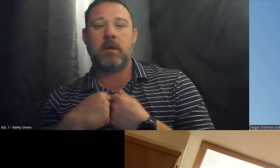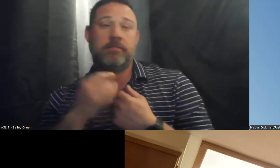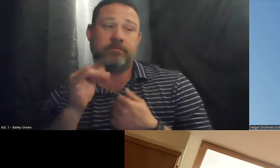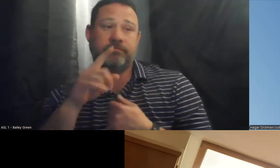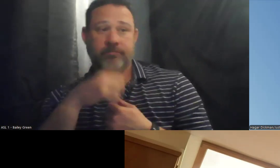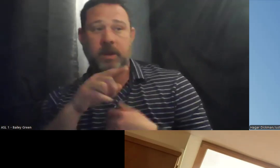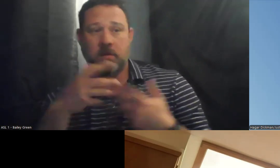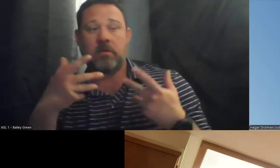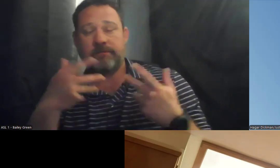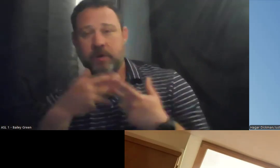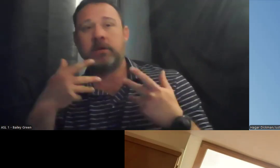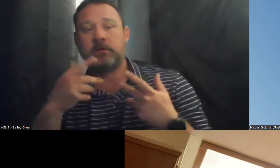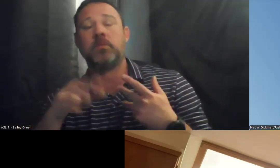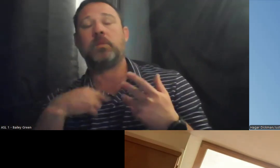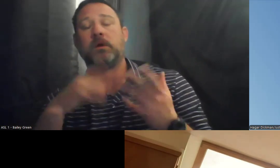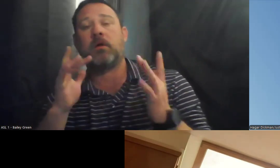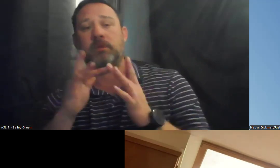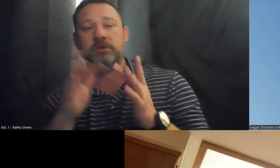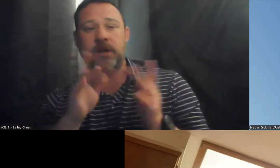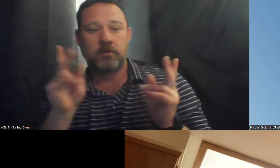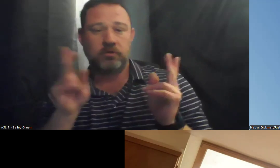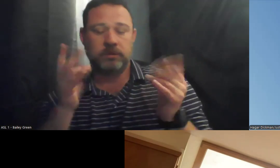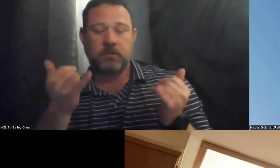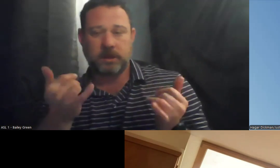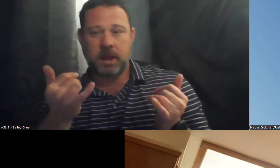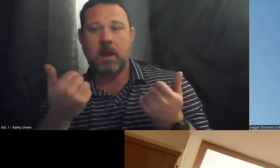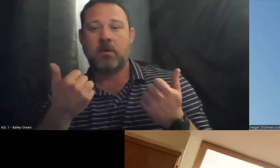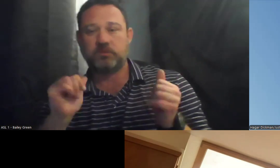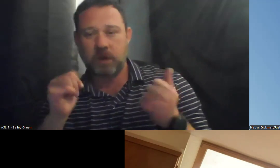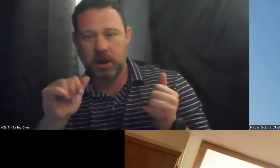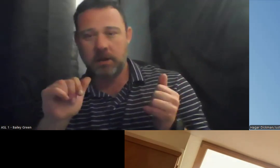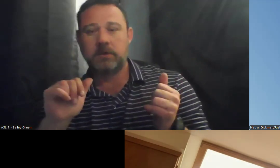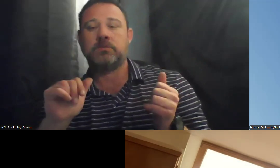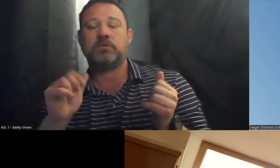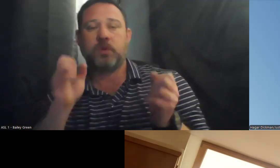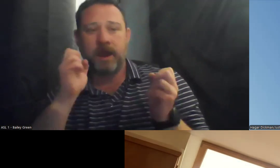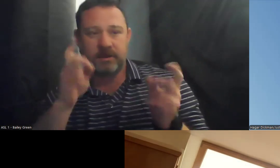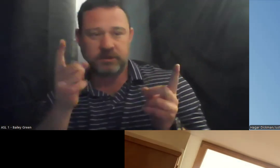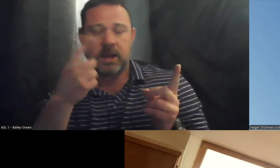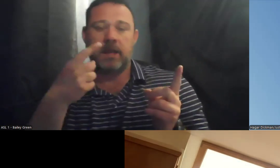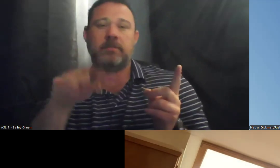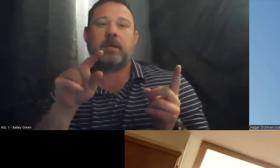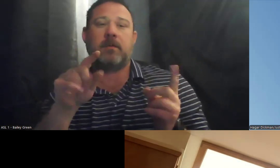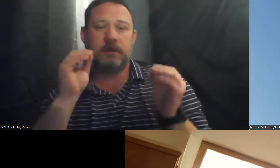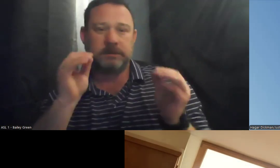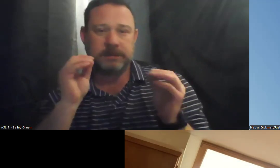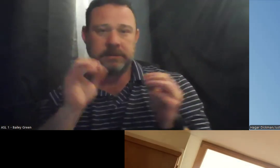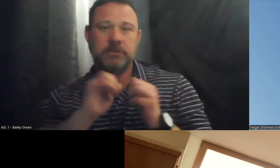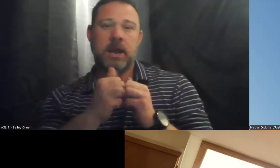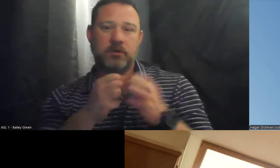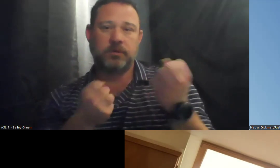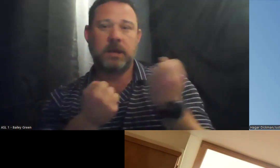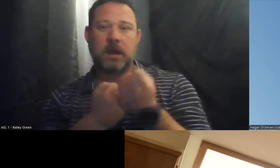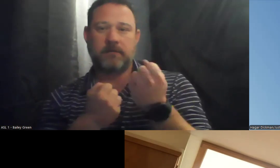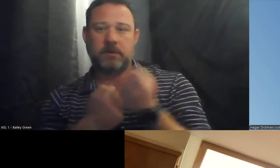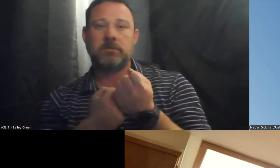frightened. We are reaching out to our folks now, trying to get them and educating them and teaching them how to be advocates